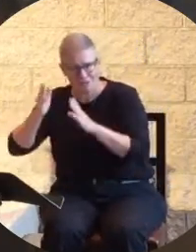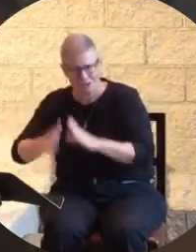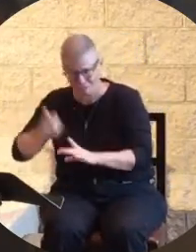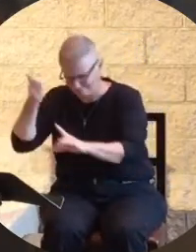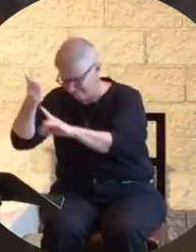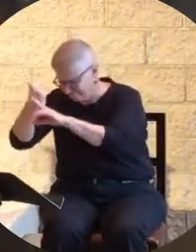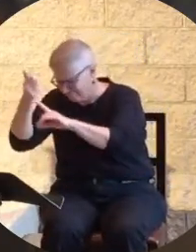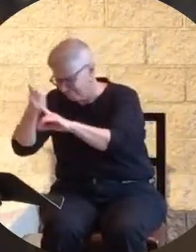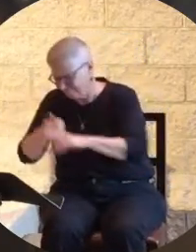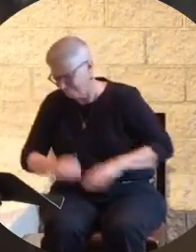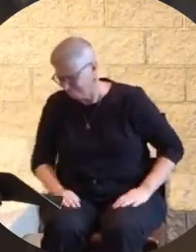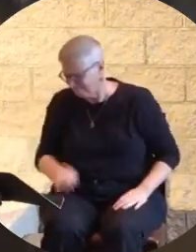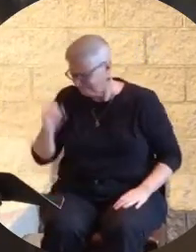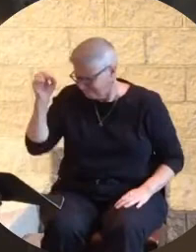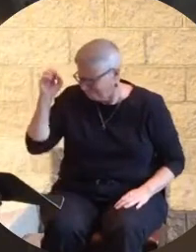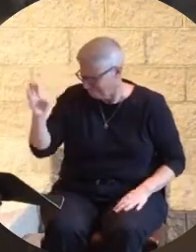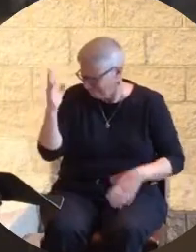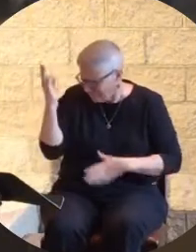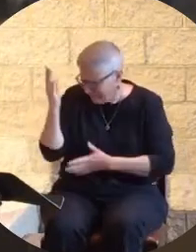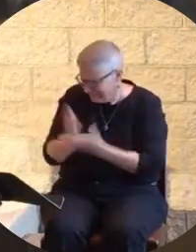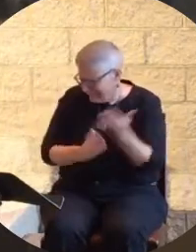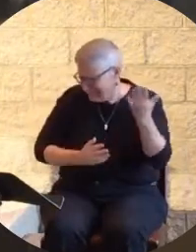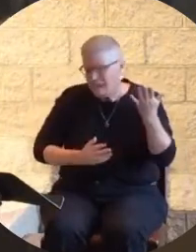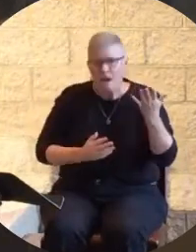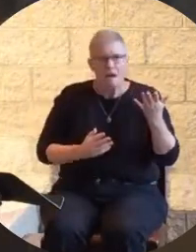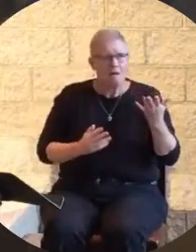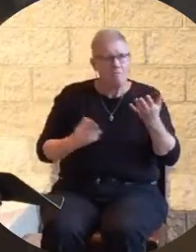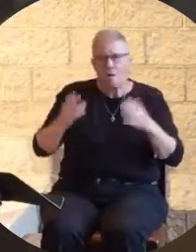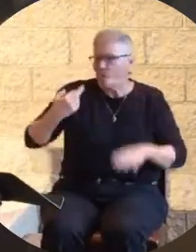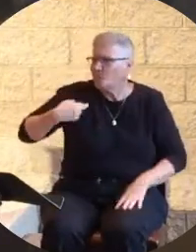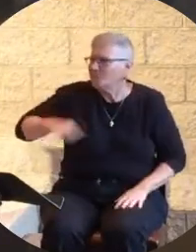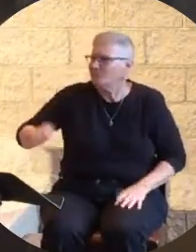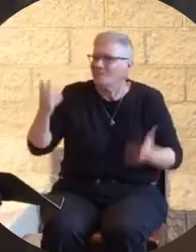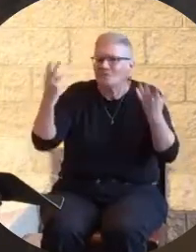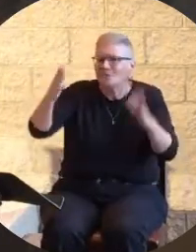Regardless of religion, we know that love is the mission.